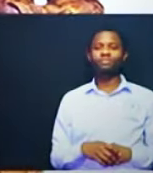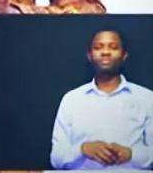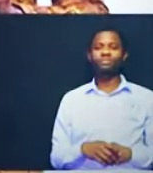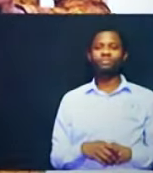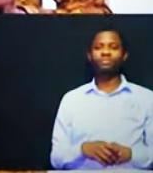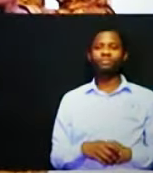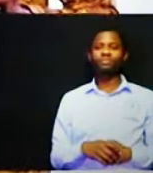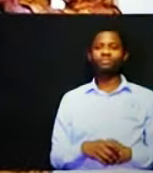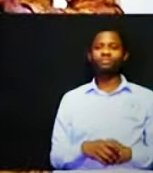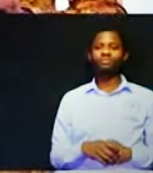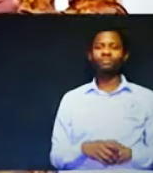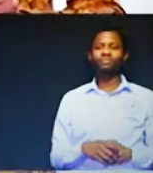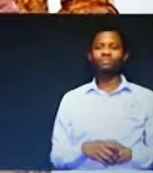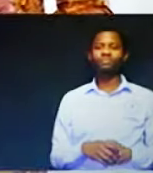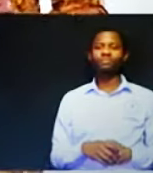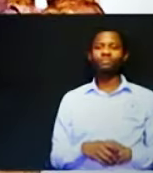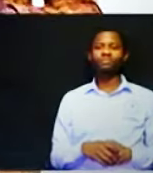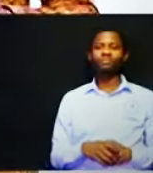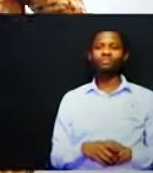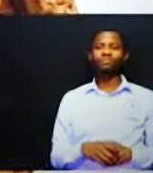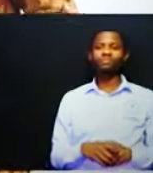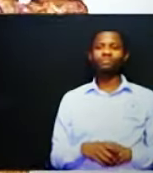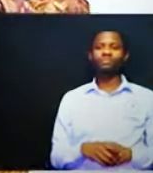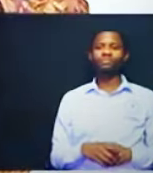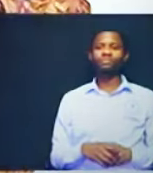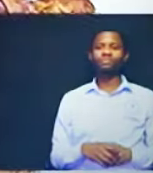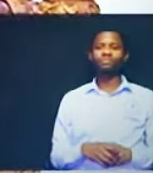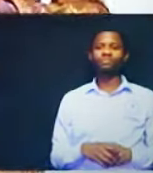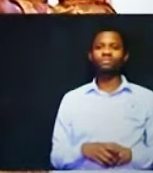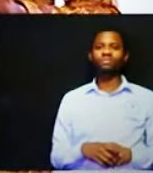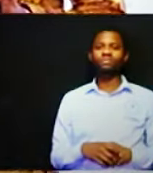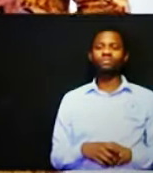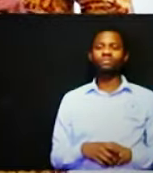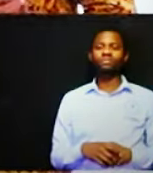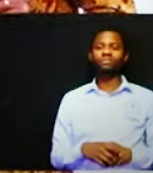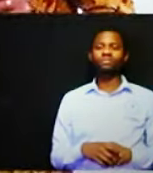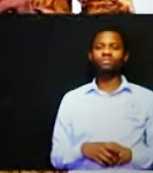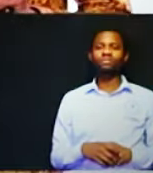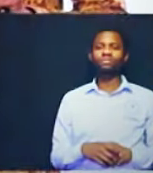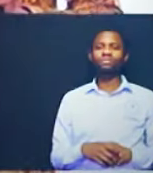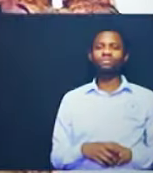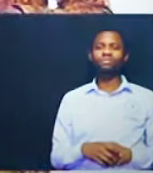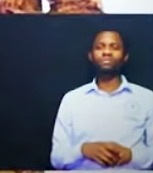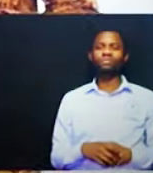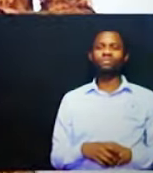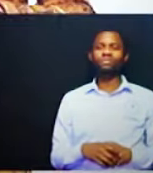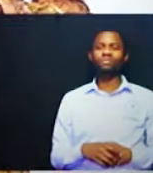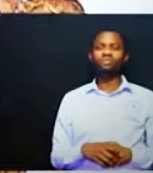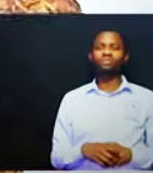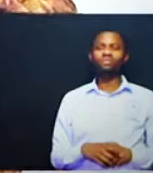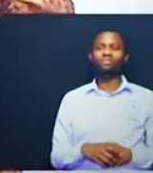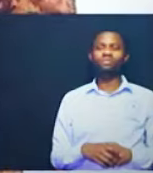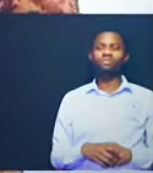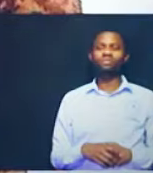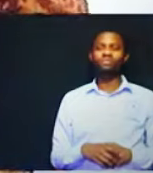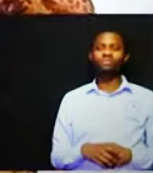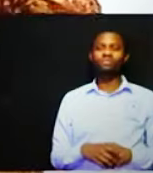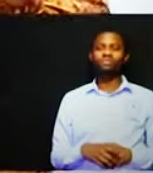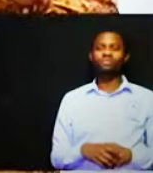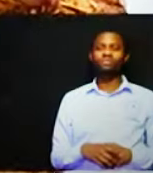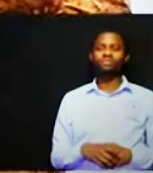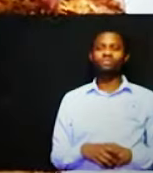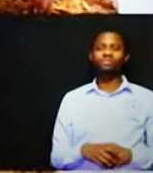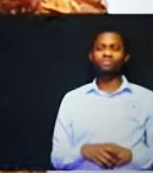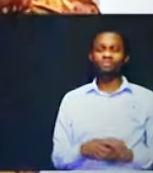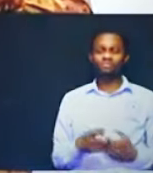na onyankopon home edaso ewo mi hunimu yi ampara ma no renka mu moyesem na metekirema renka enada asem.